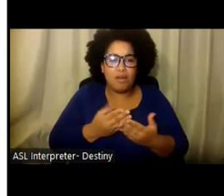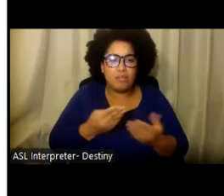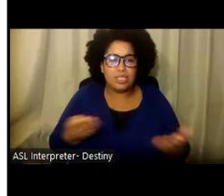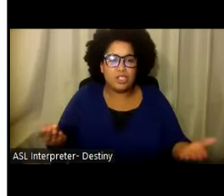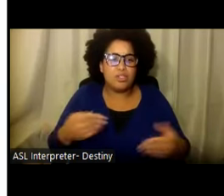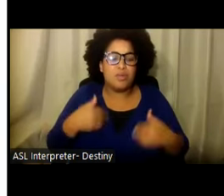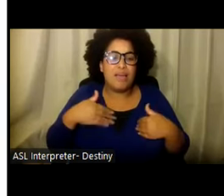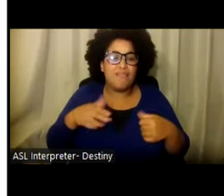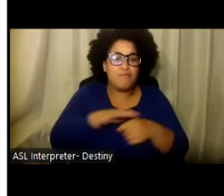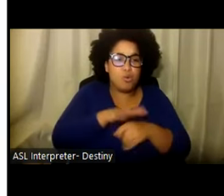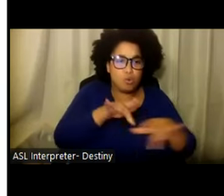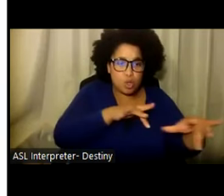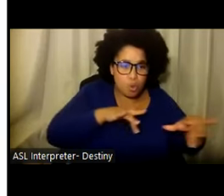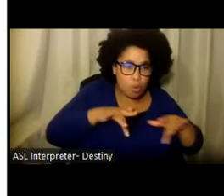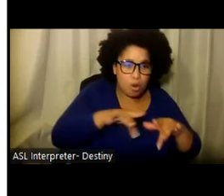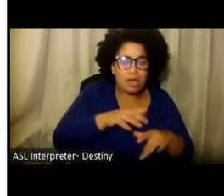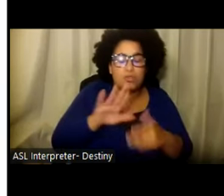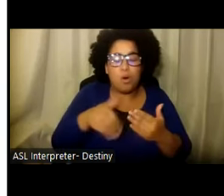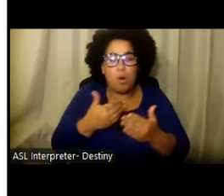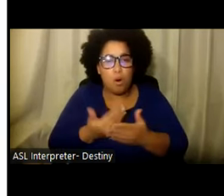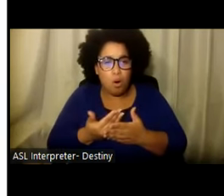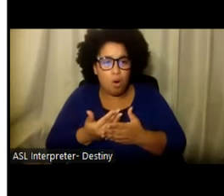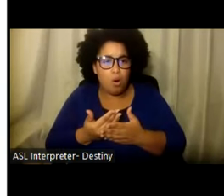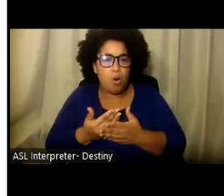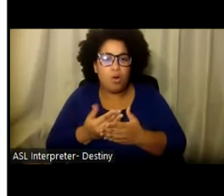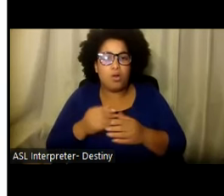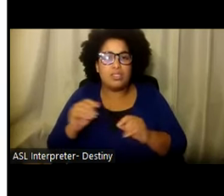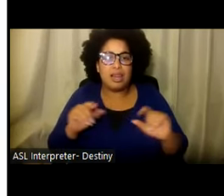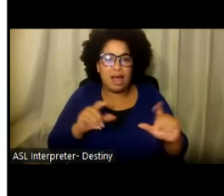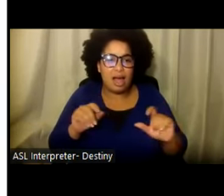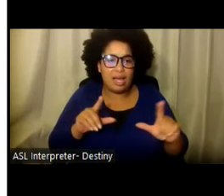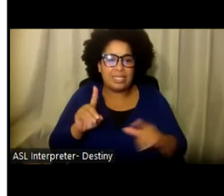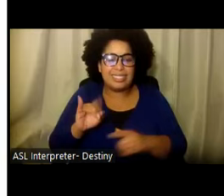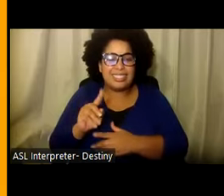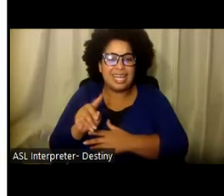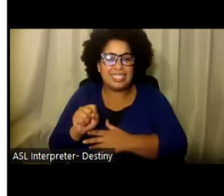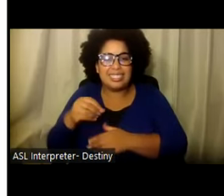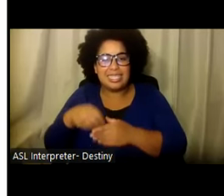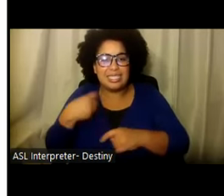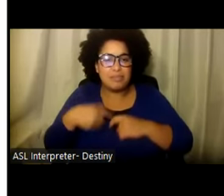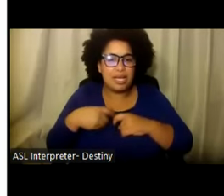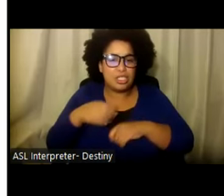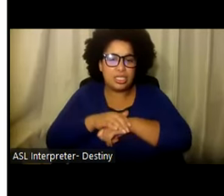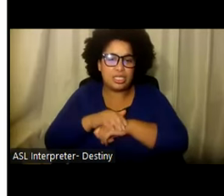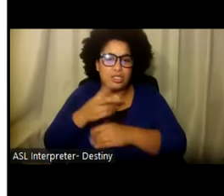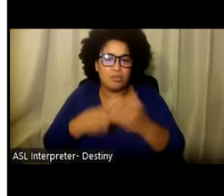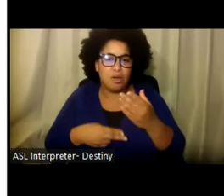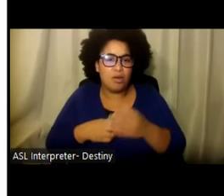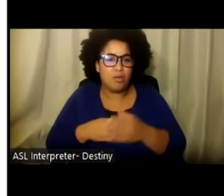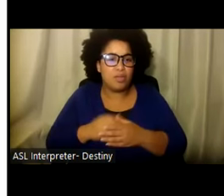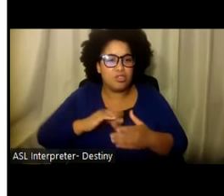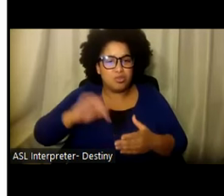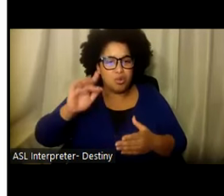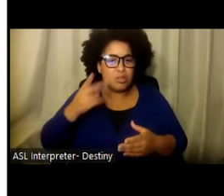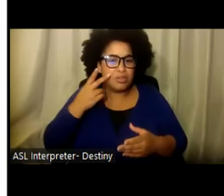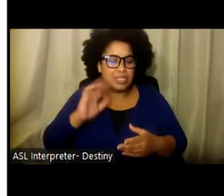full webinar recordings and all presentation slide decks in English and Spanish. And as you scroll down to the bottom of the